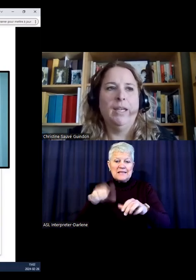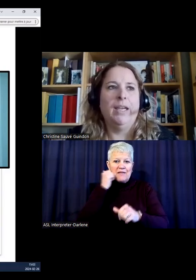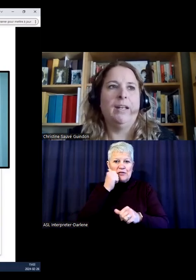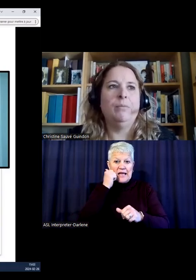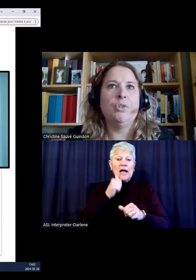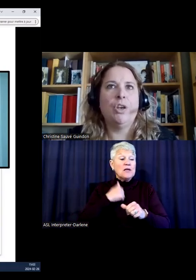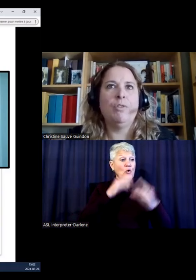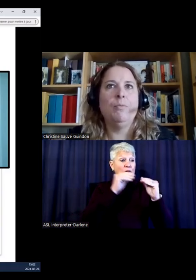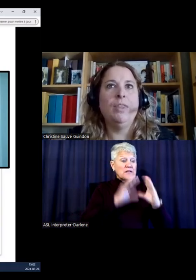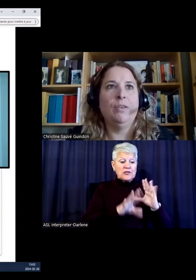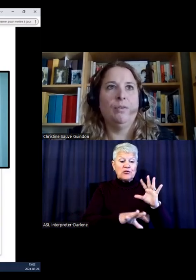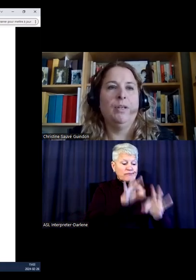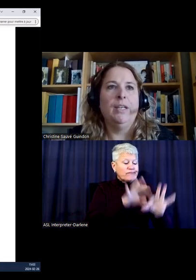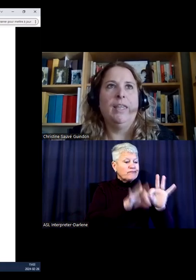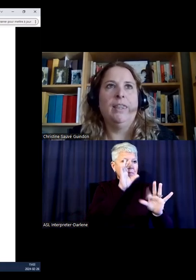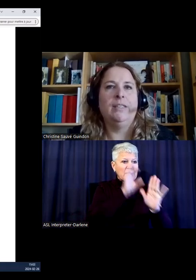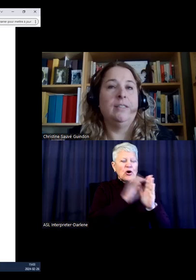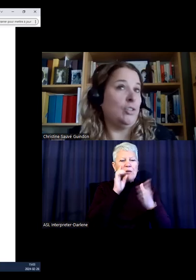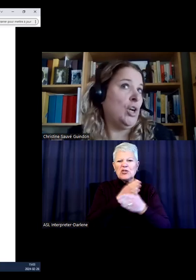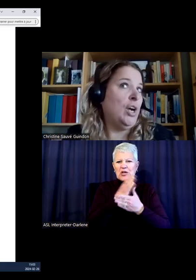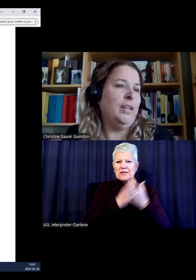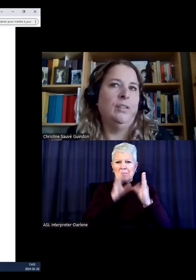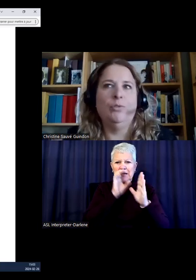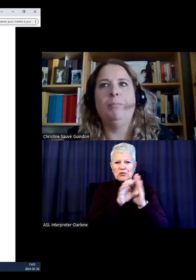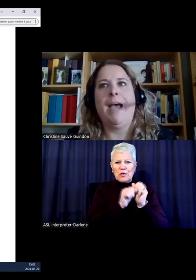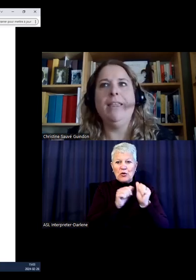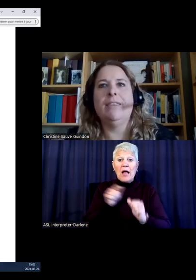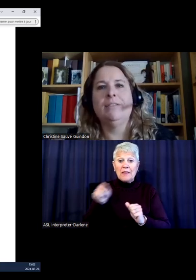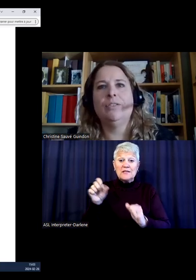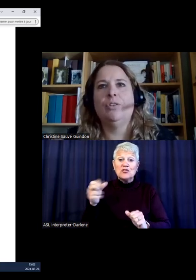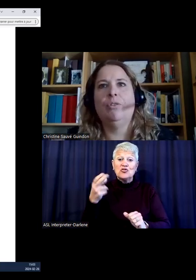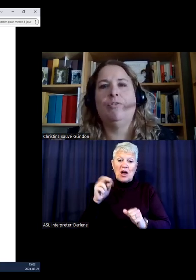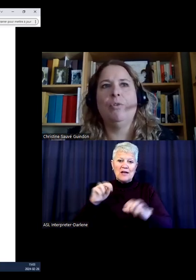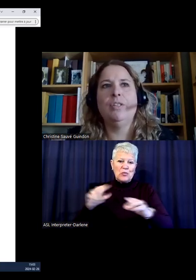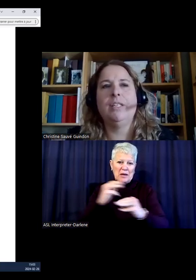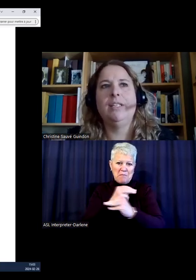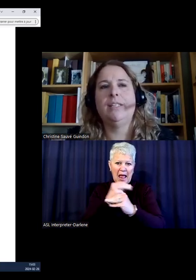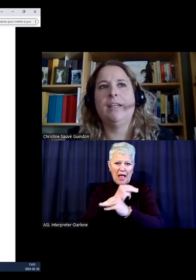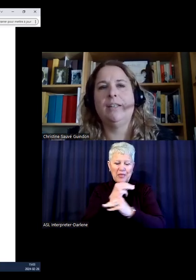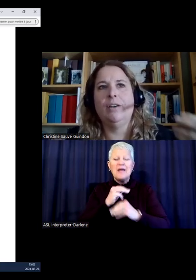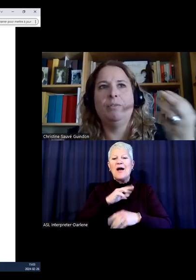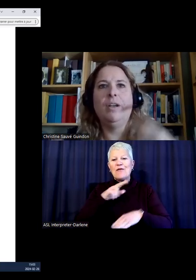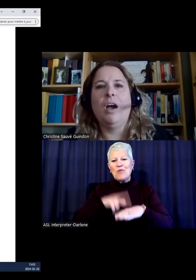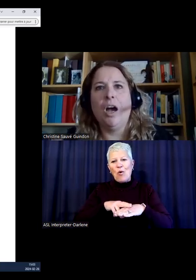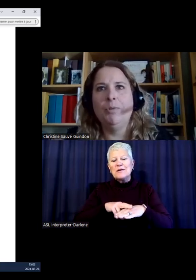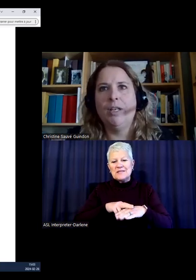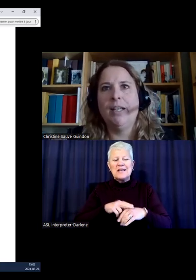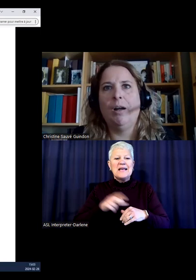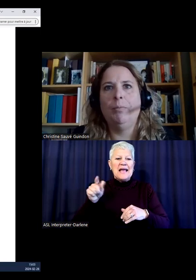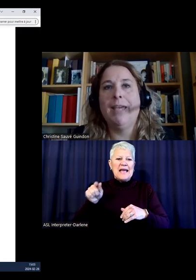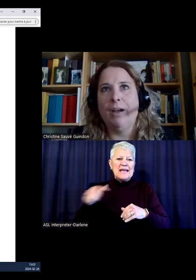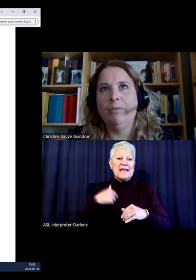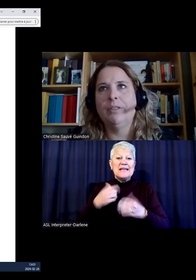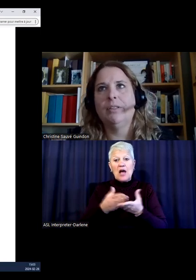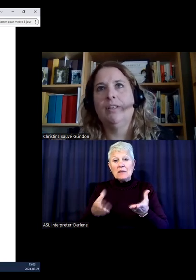them and I will share them with you. This is Sean doing math. So of course he needs objects to